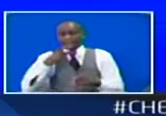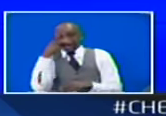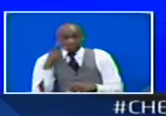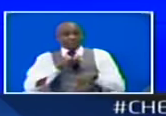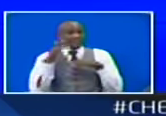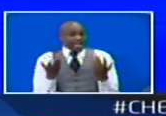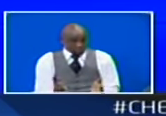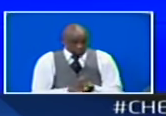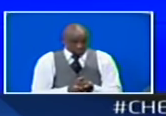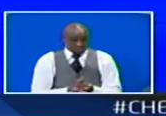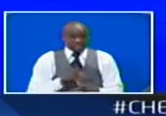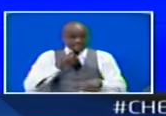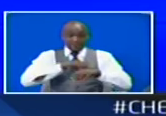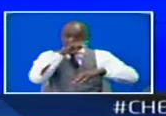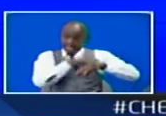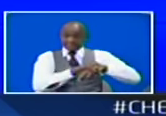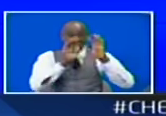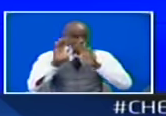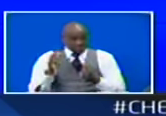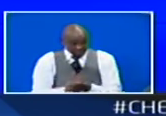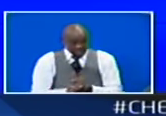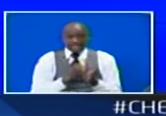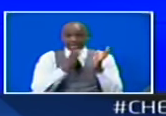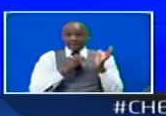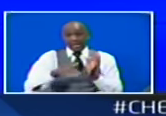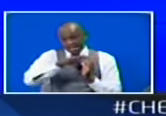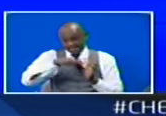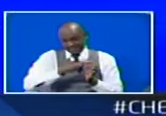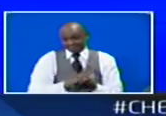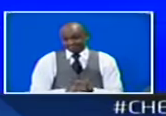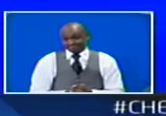Kalonzo-Mudhama standoff on NASA campaigns in Ukambani.